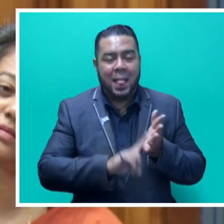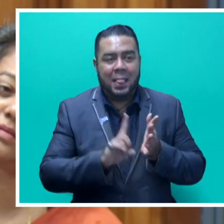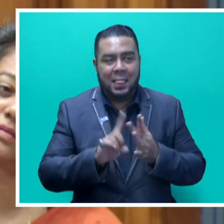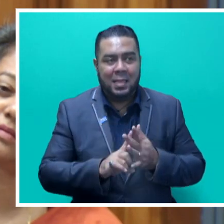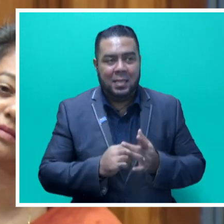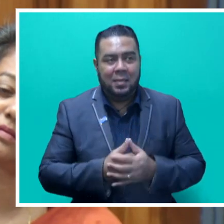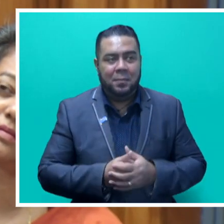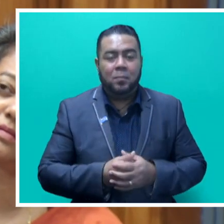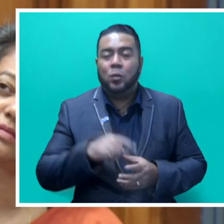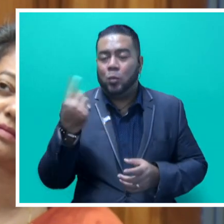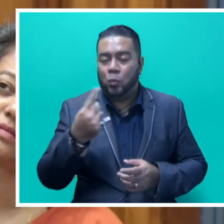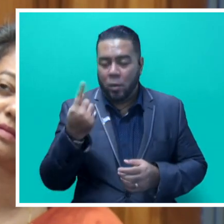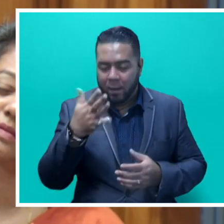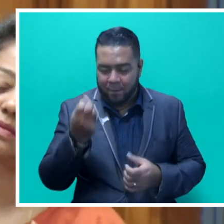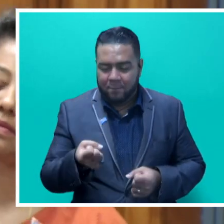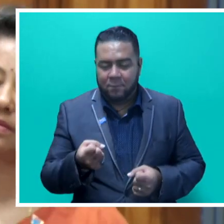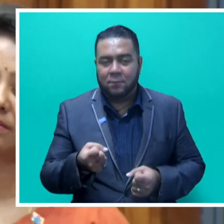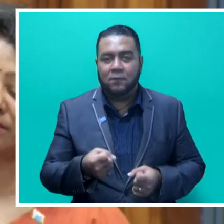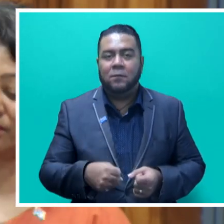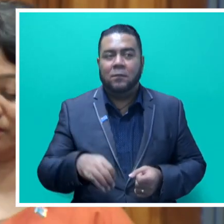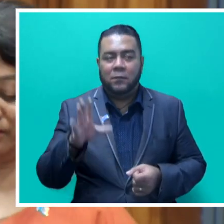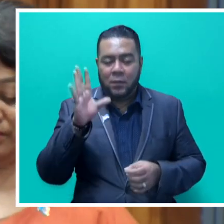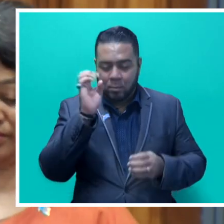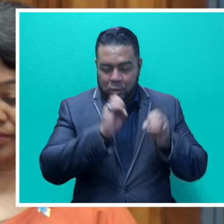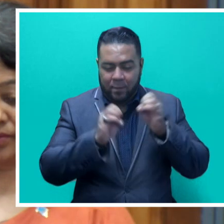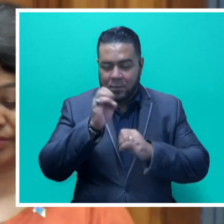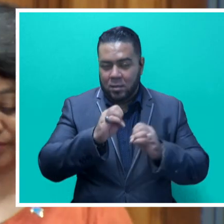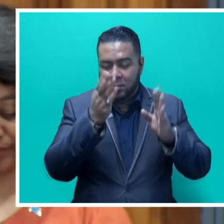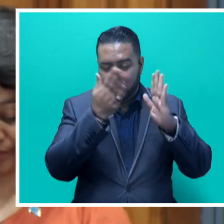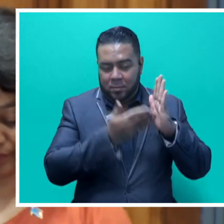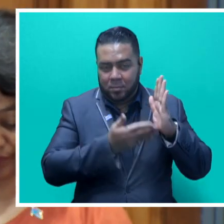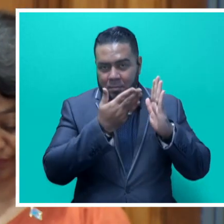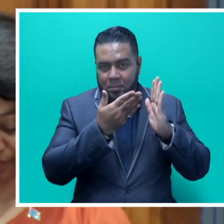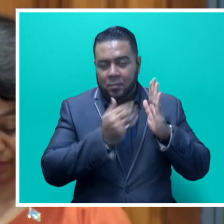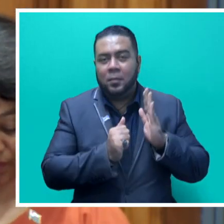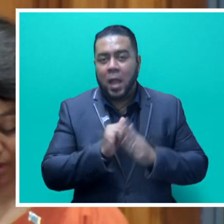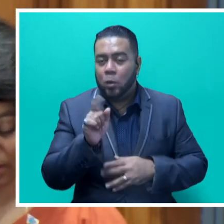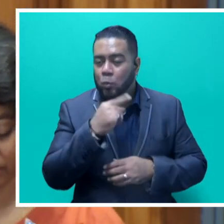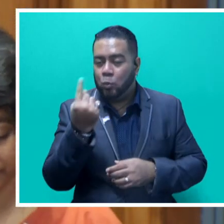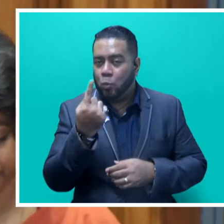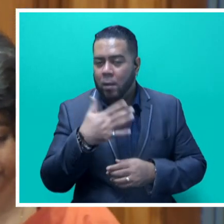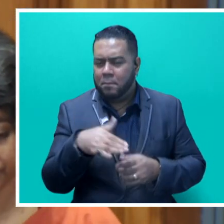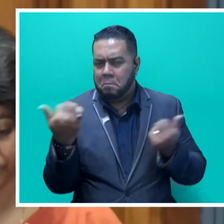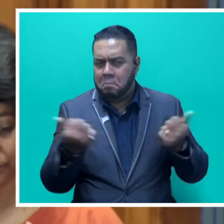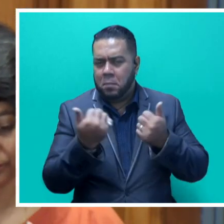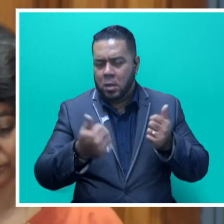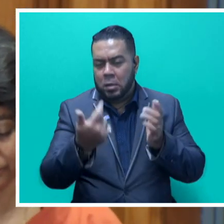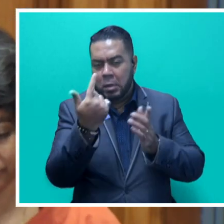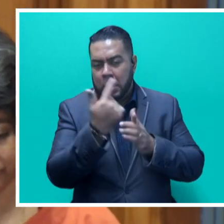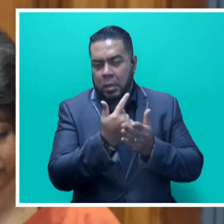leader who I had the privilege of observing at close quarters, and from which many lessons were